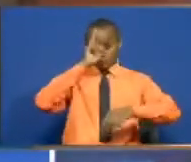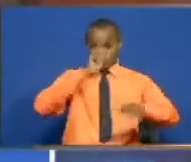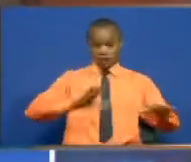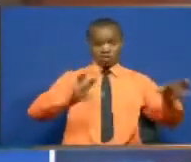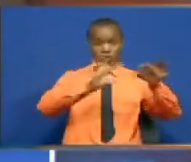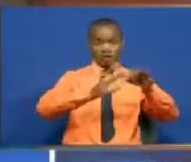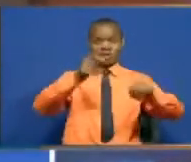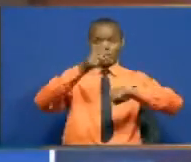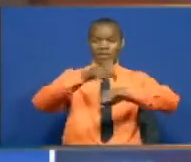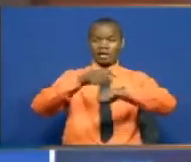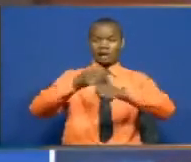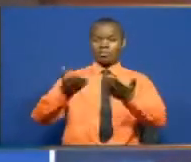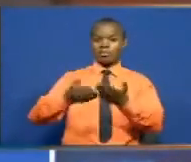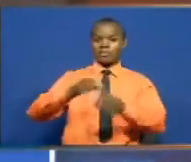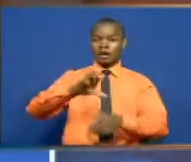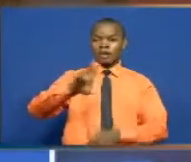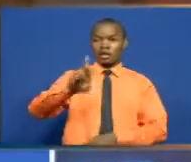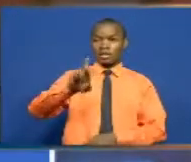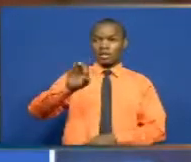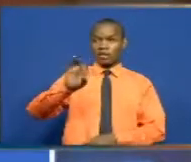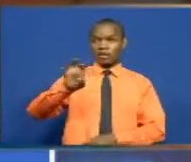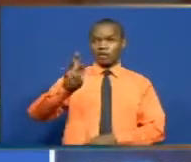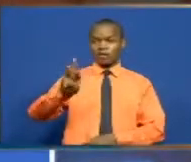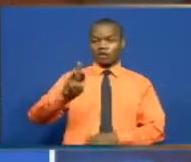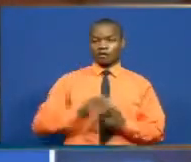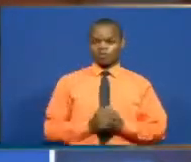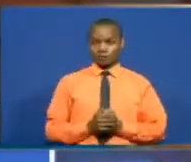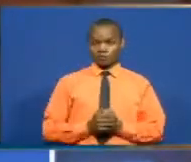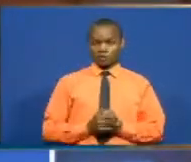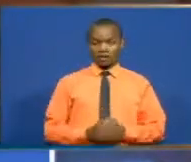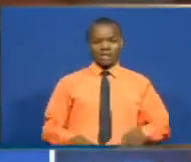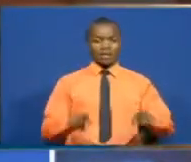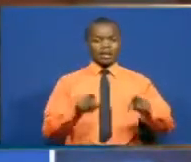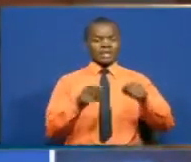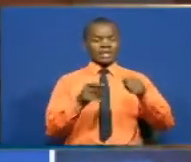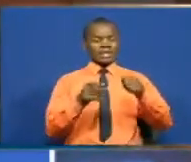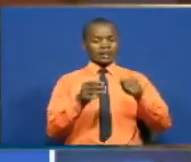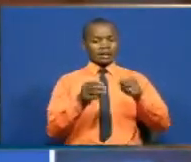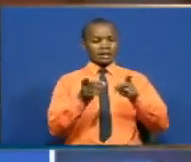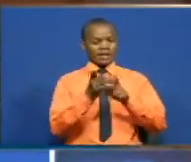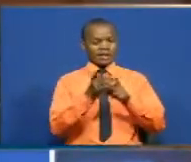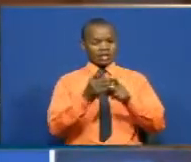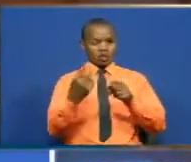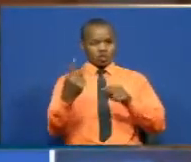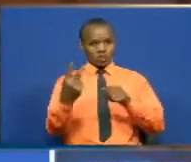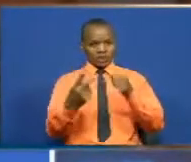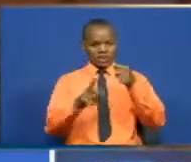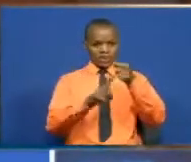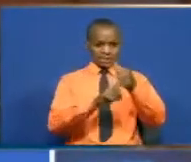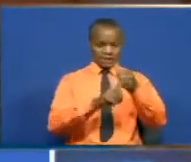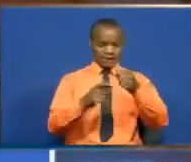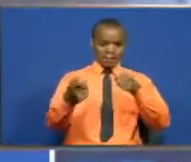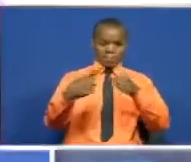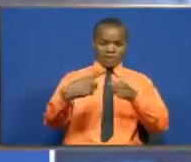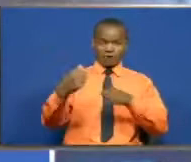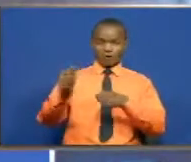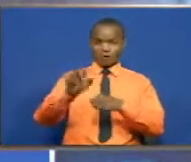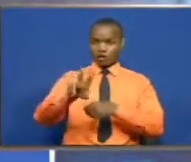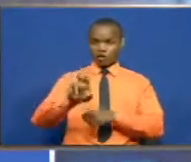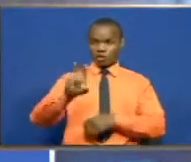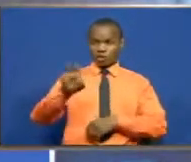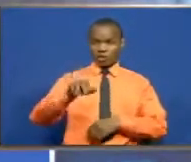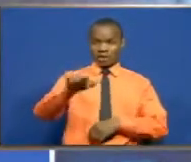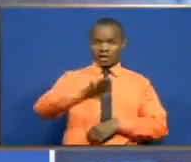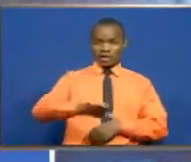during the enforcement curfew regulations. It's alleged that on the night of the 26th of May 2020 at Choka